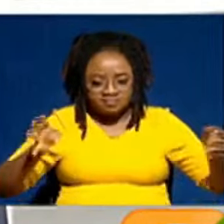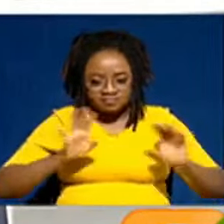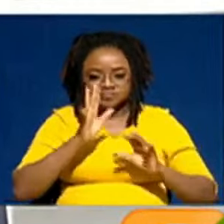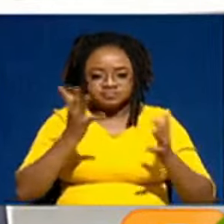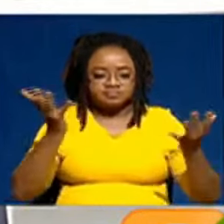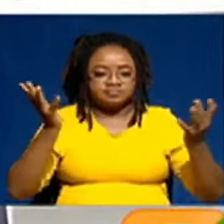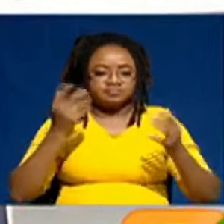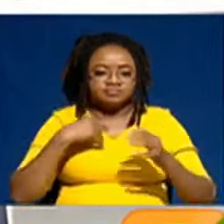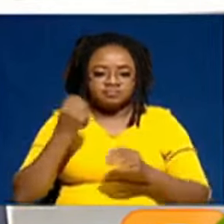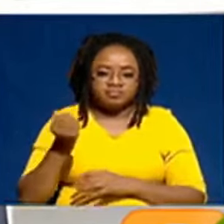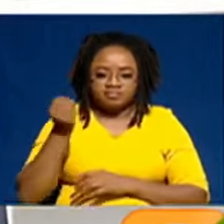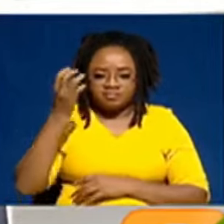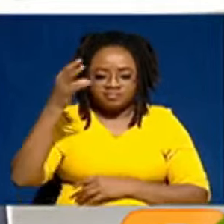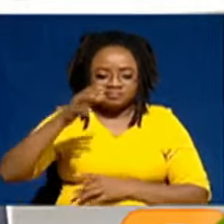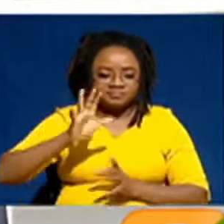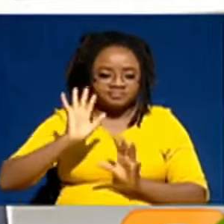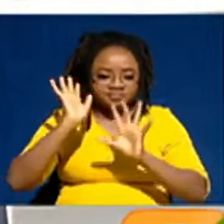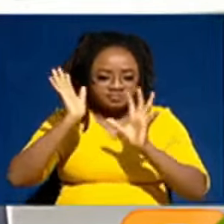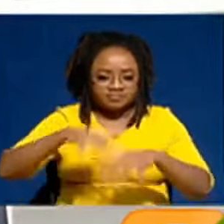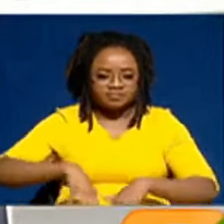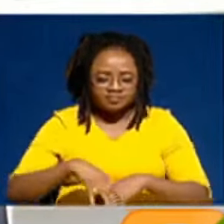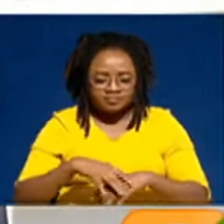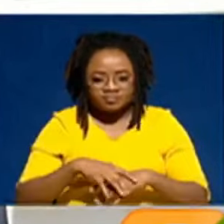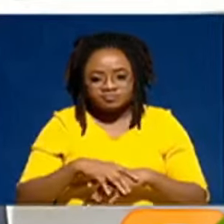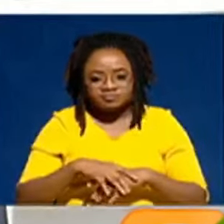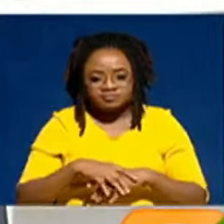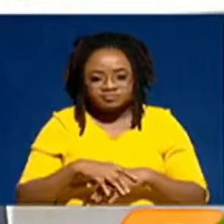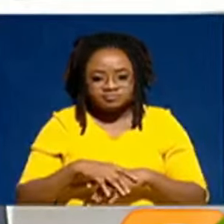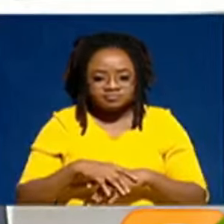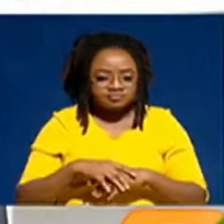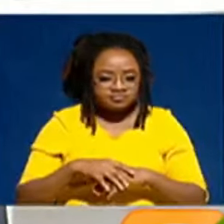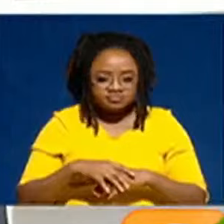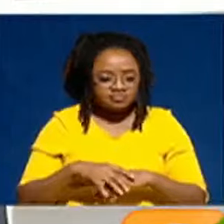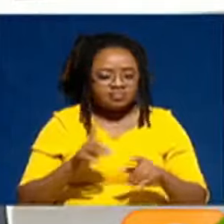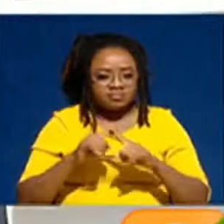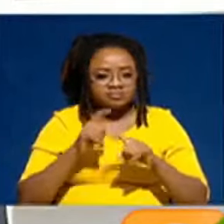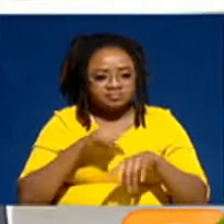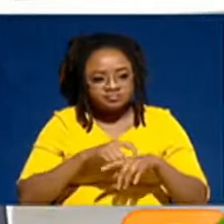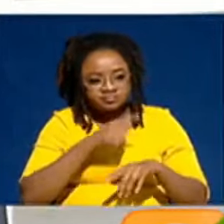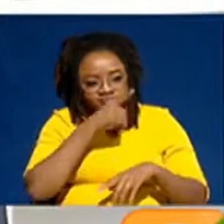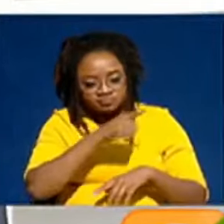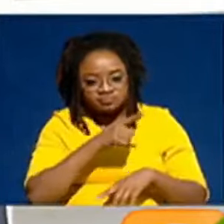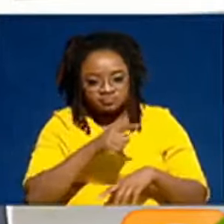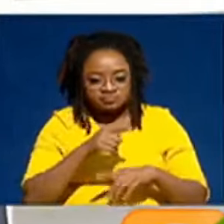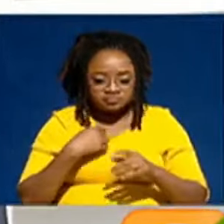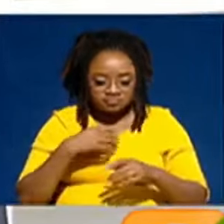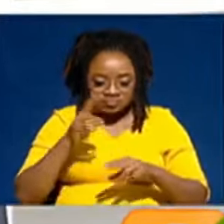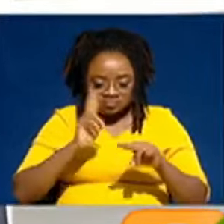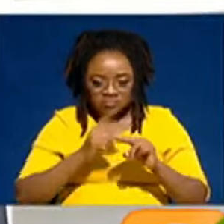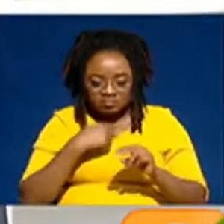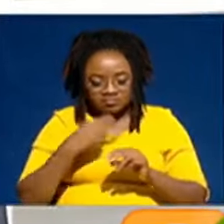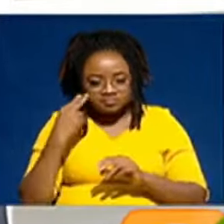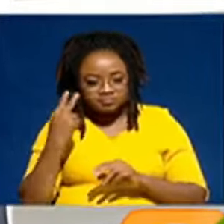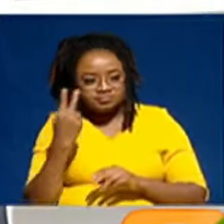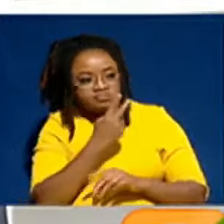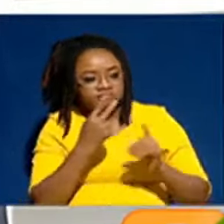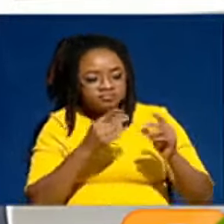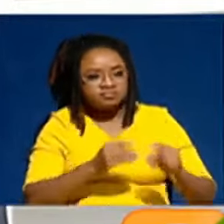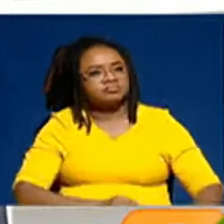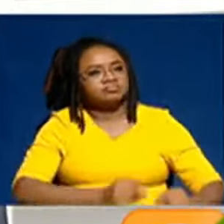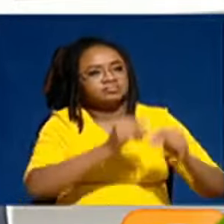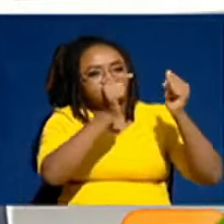is a 20-story structure coming up. And they can see you even when you're in the bathroom. They can see you. How